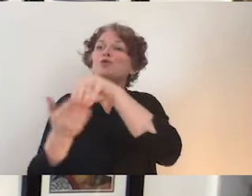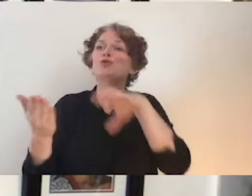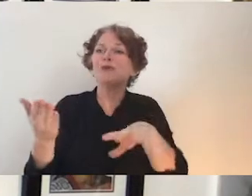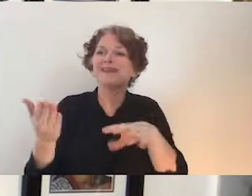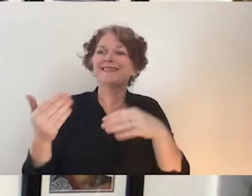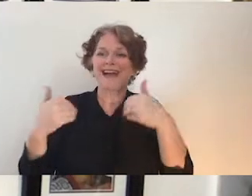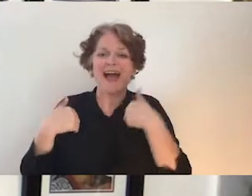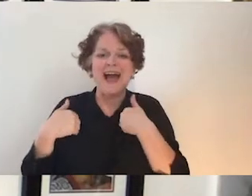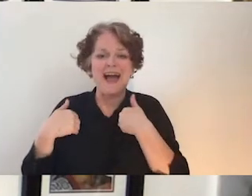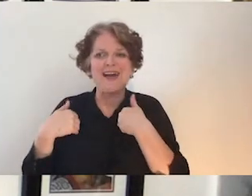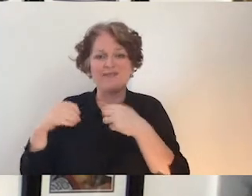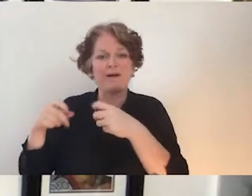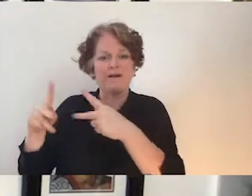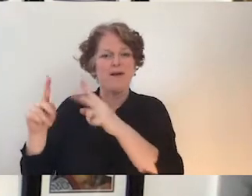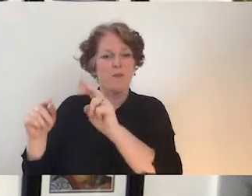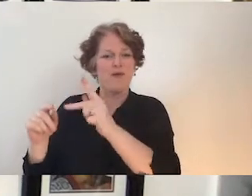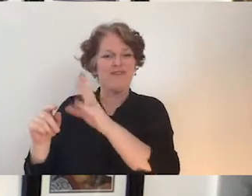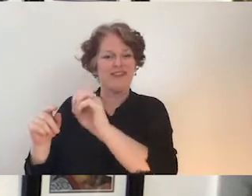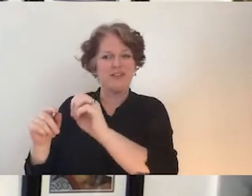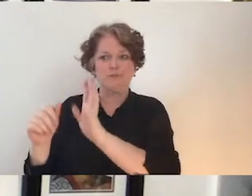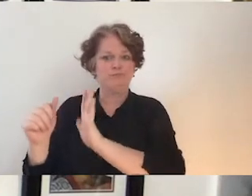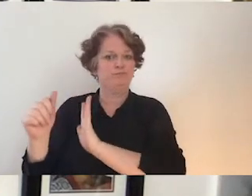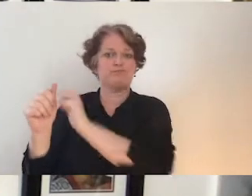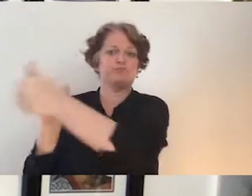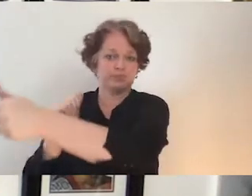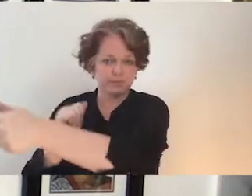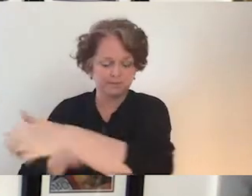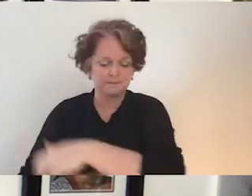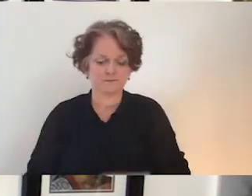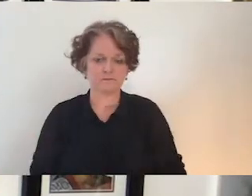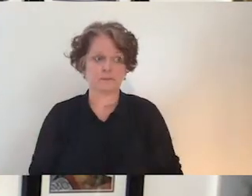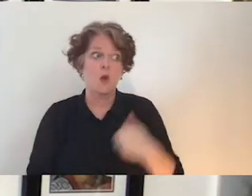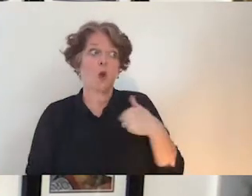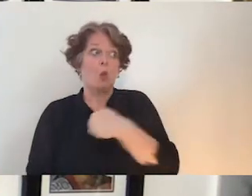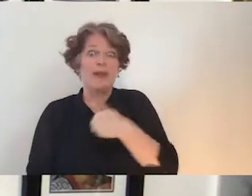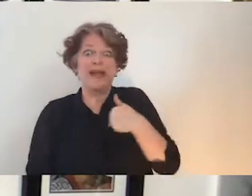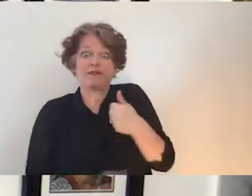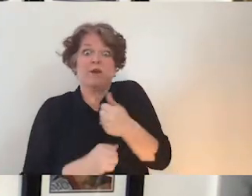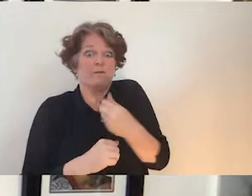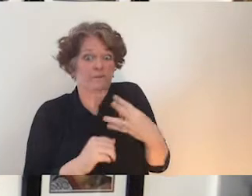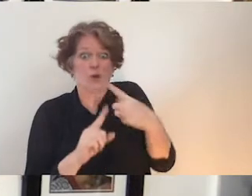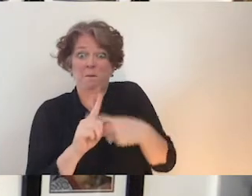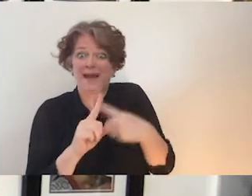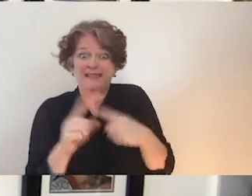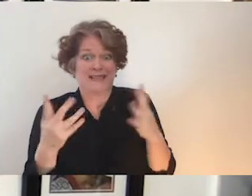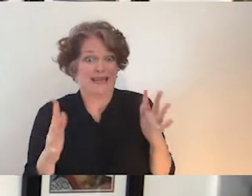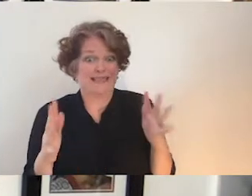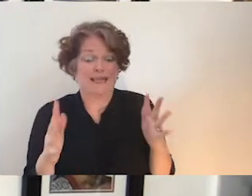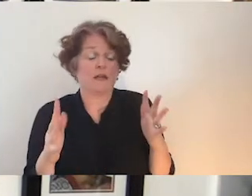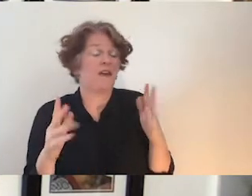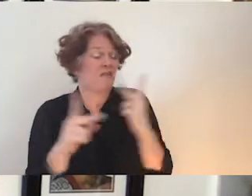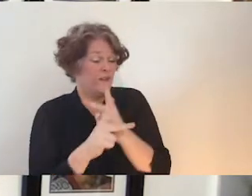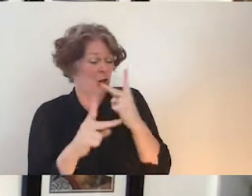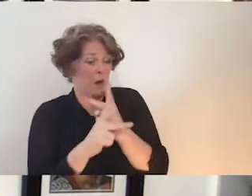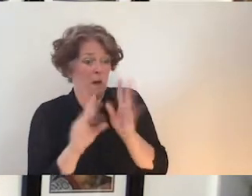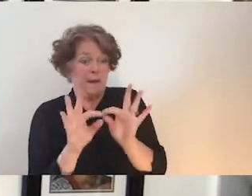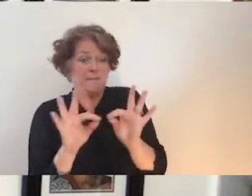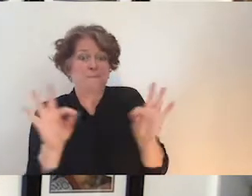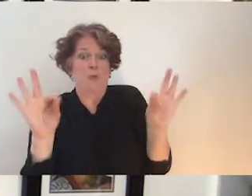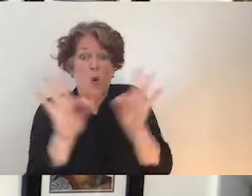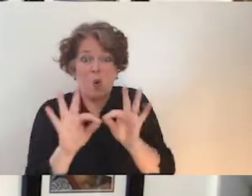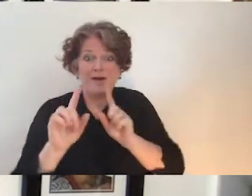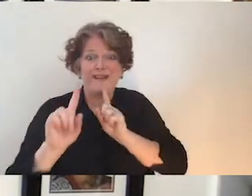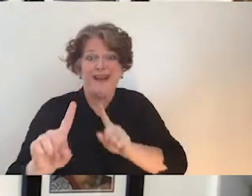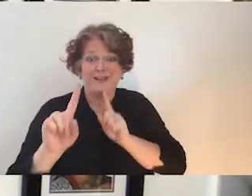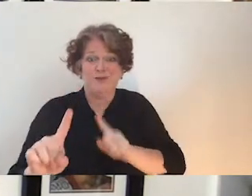their more advantaged schoolmates. We have but a few short months to figure out massive and critically